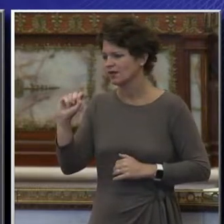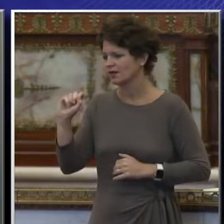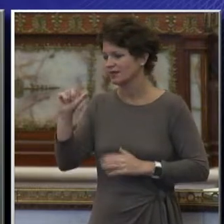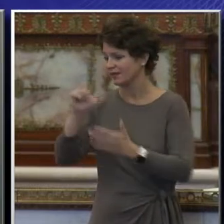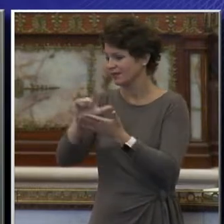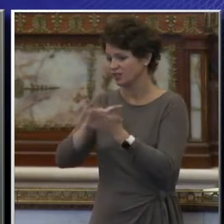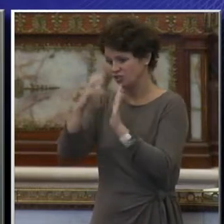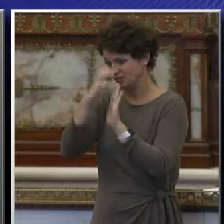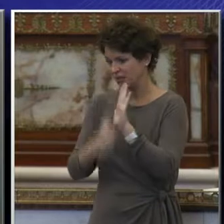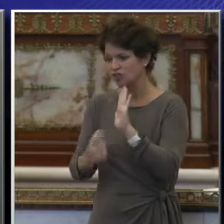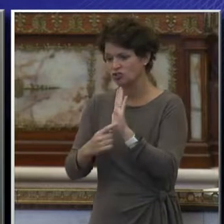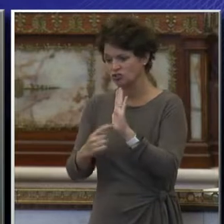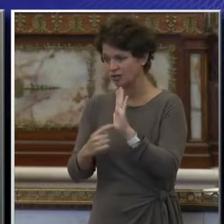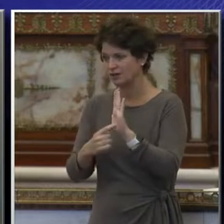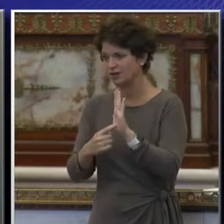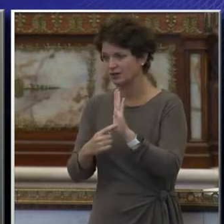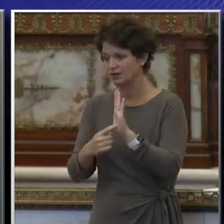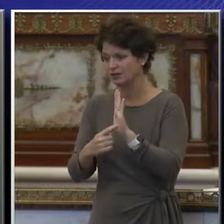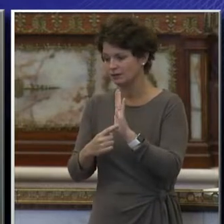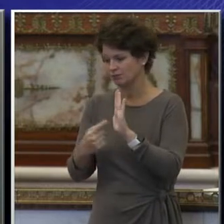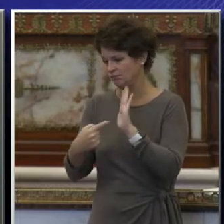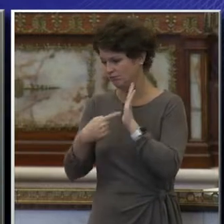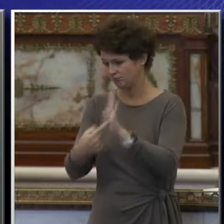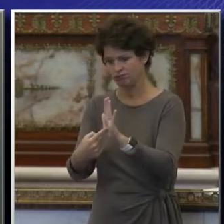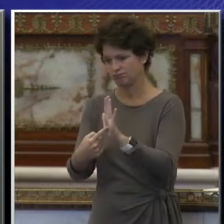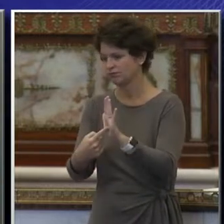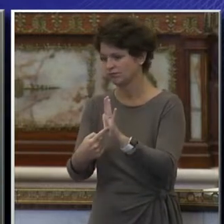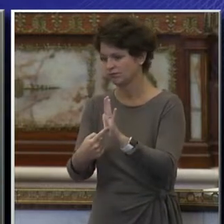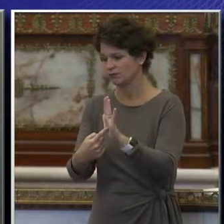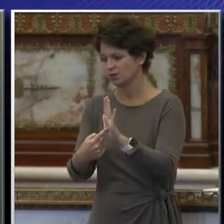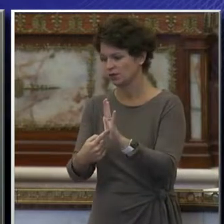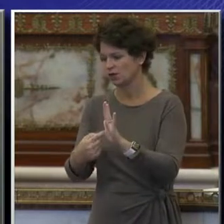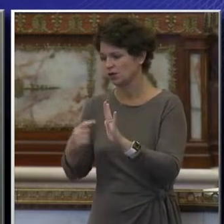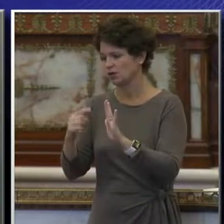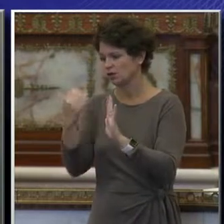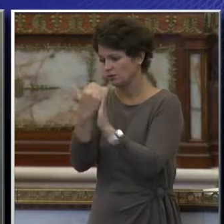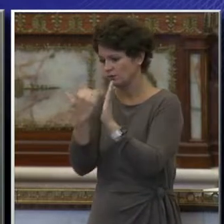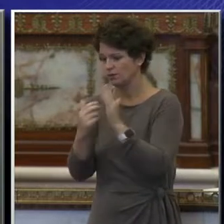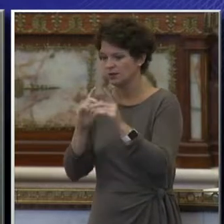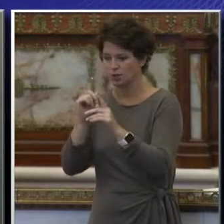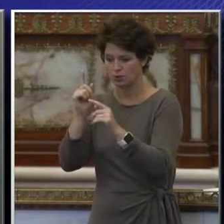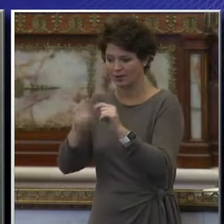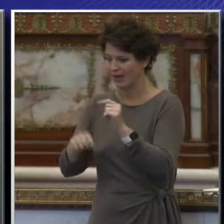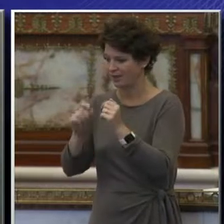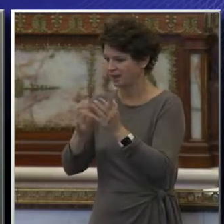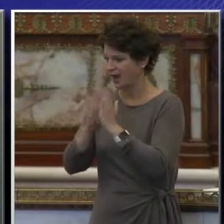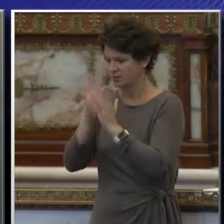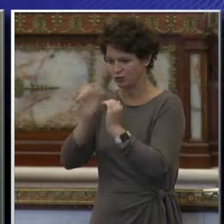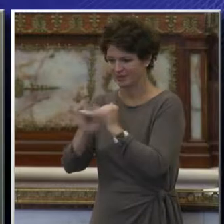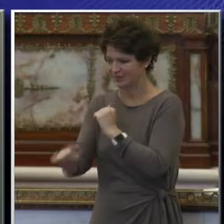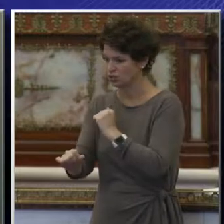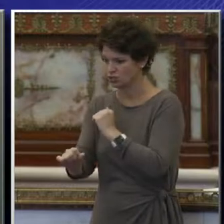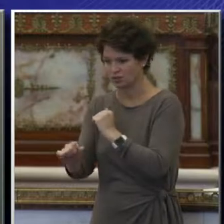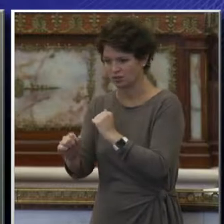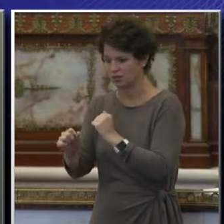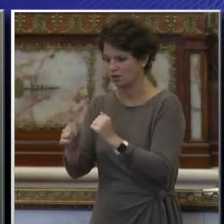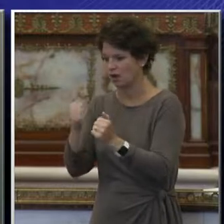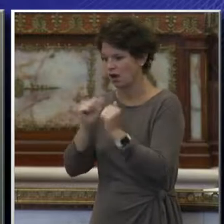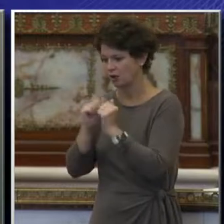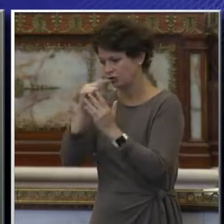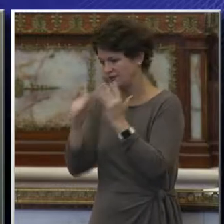The legislation sort of establishes that the terms under which extensions can be requested